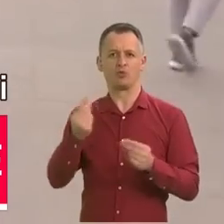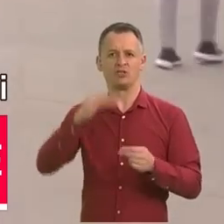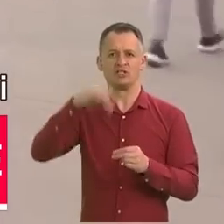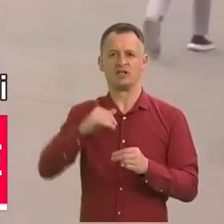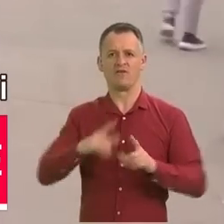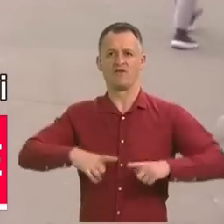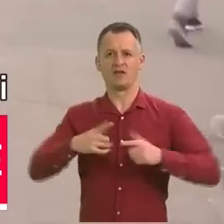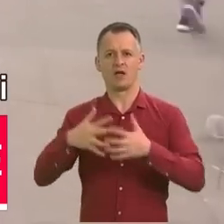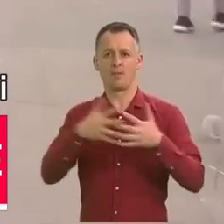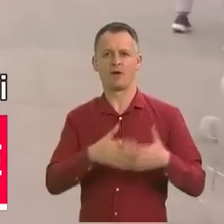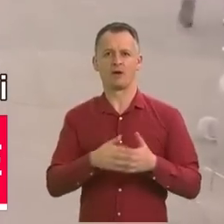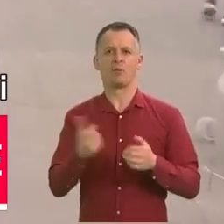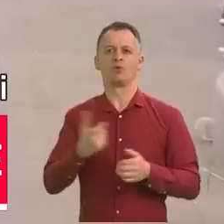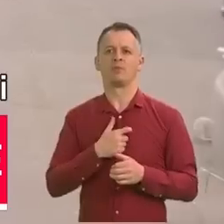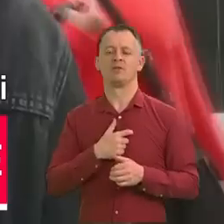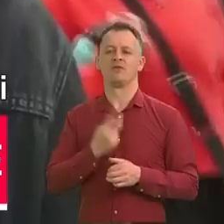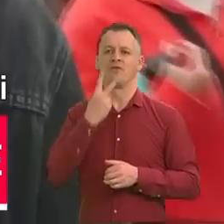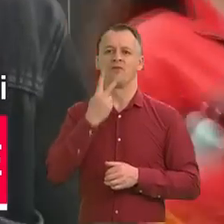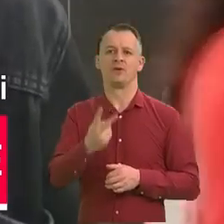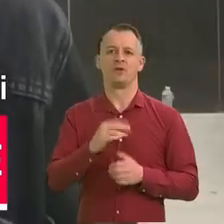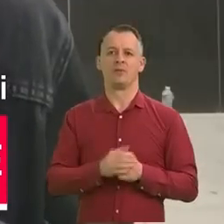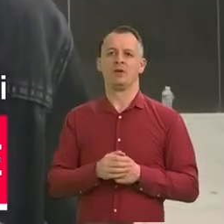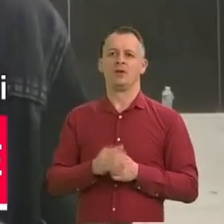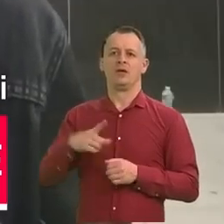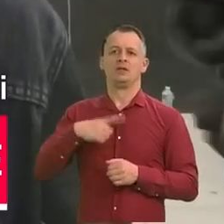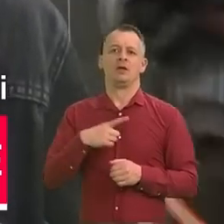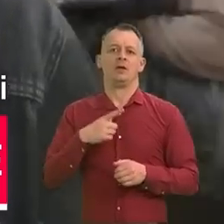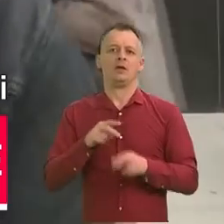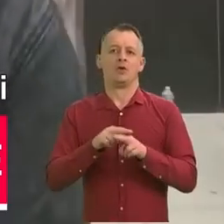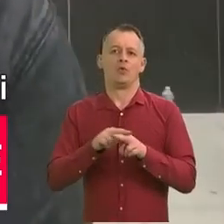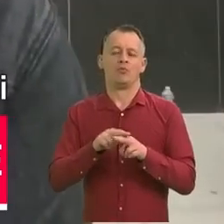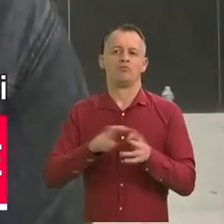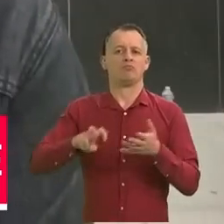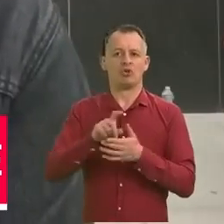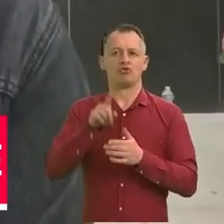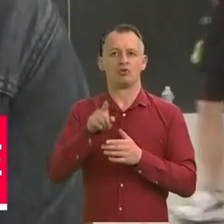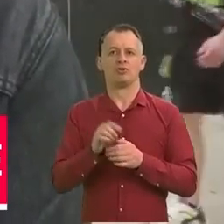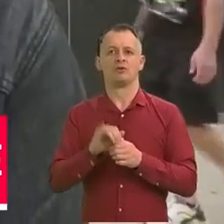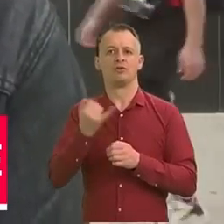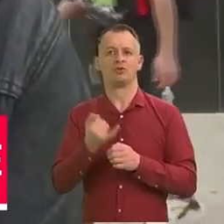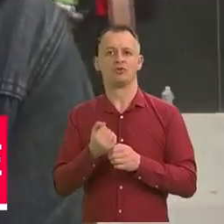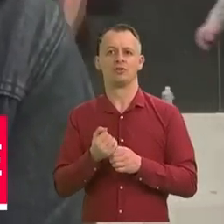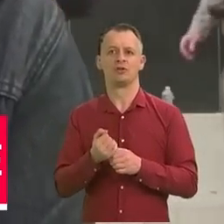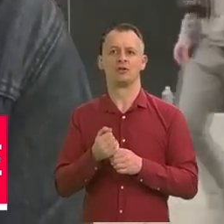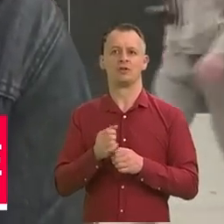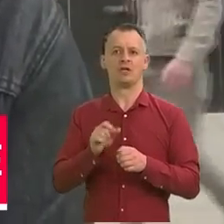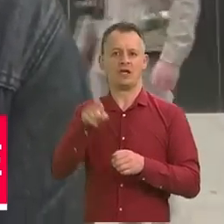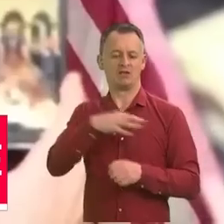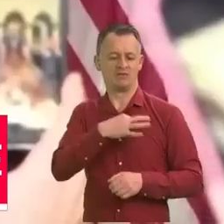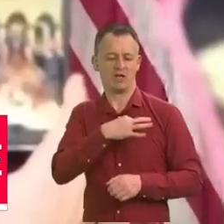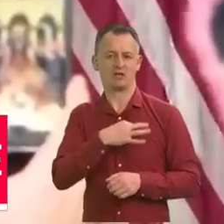American life where we do actually get to go and see whether the justice system is working and whether people are actually not above the